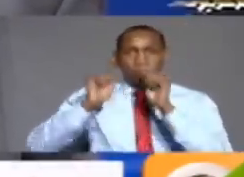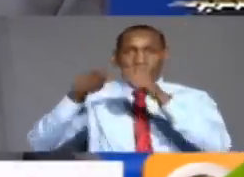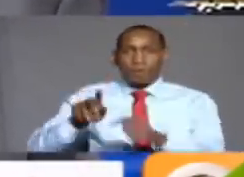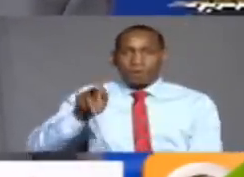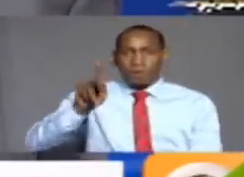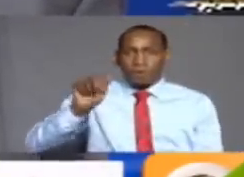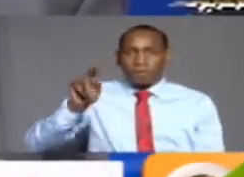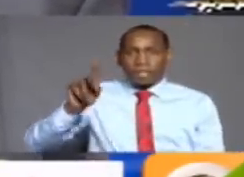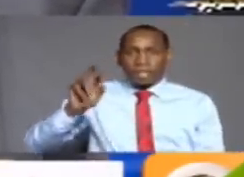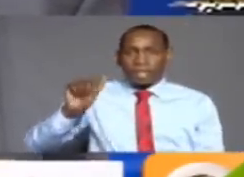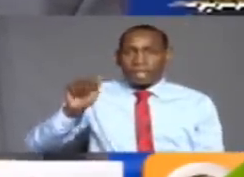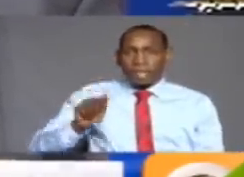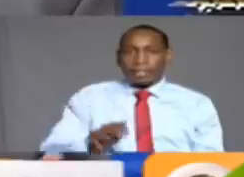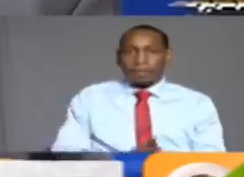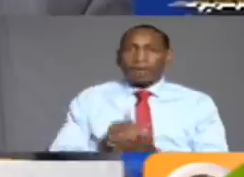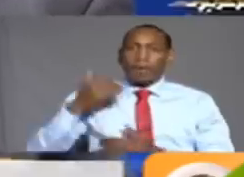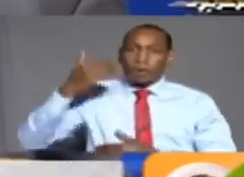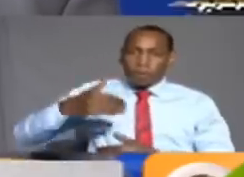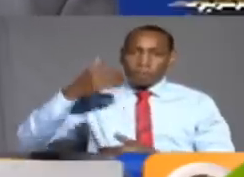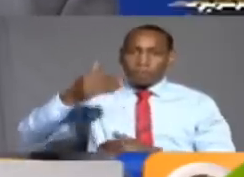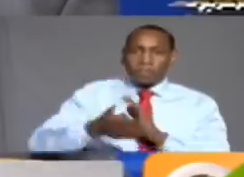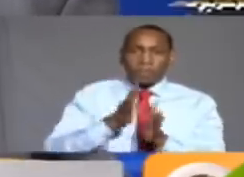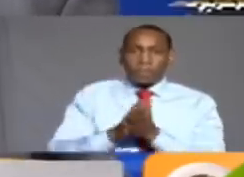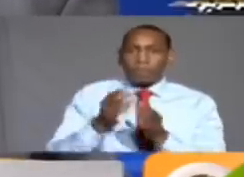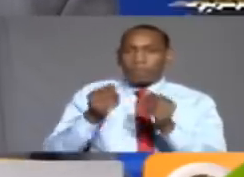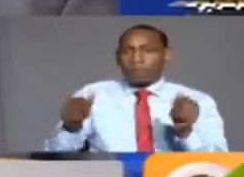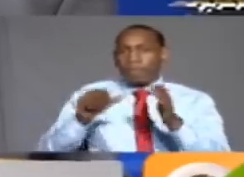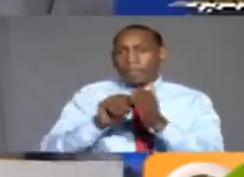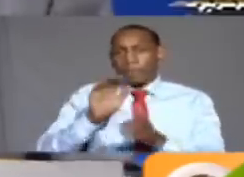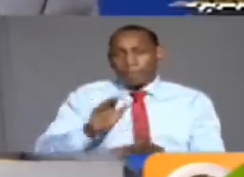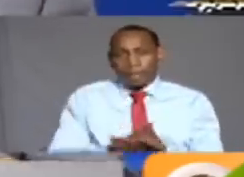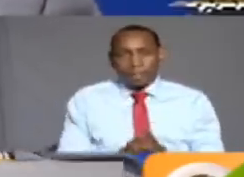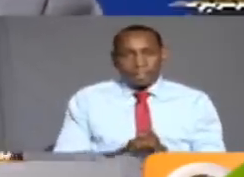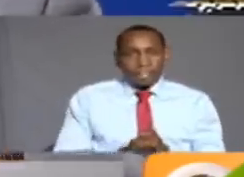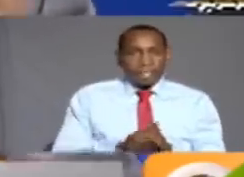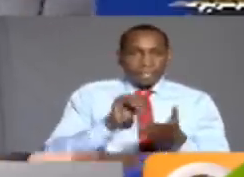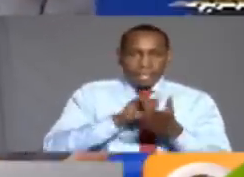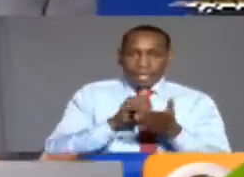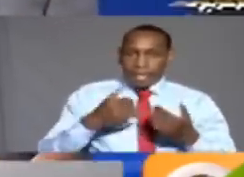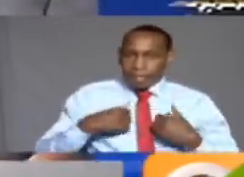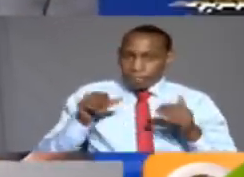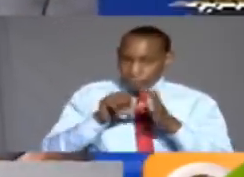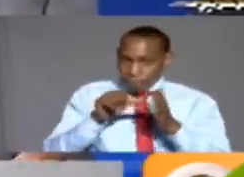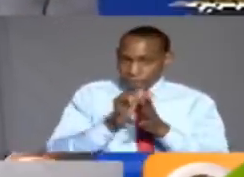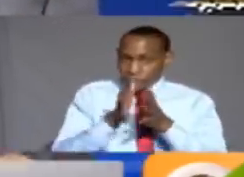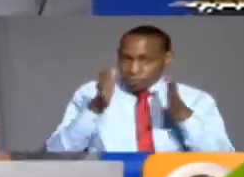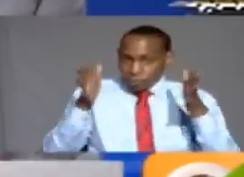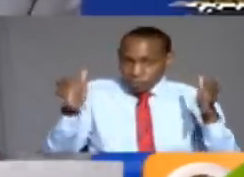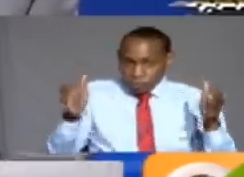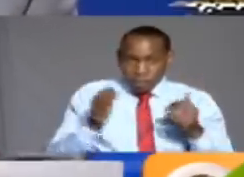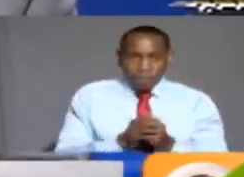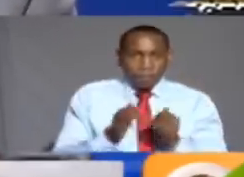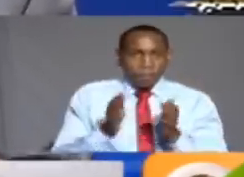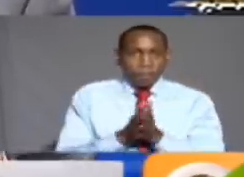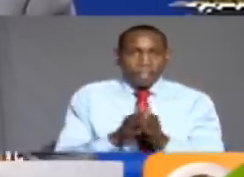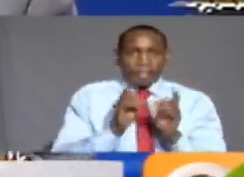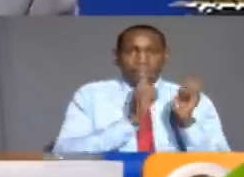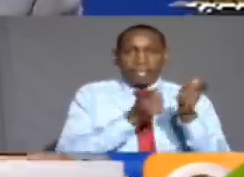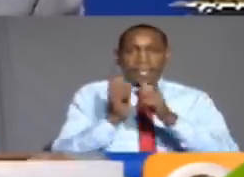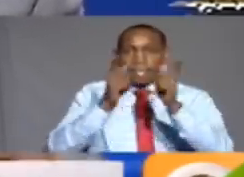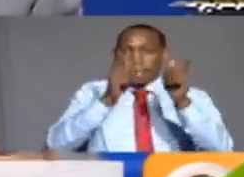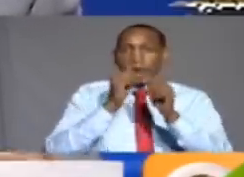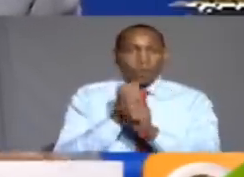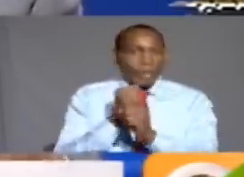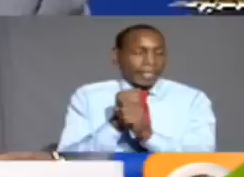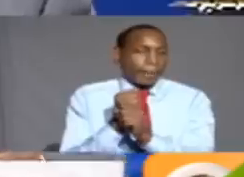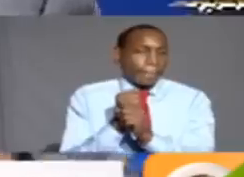times without solving those issues, are we really helping? That's why I have got a huge problem with the way the Tangatanga is